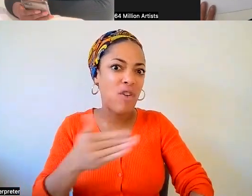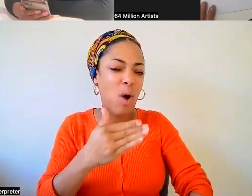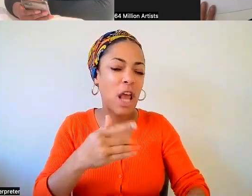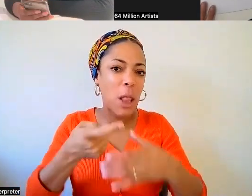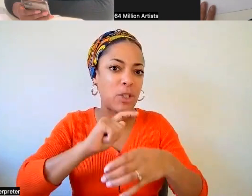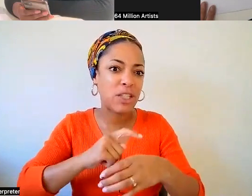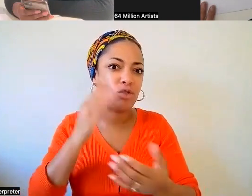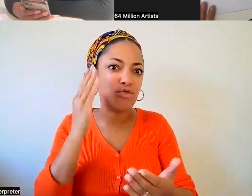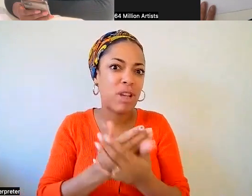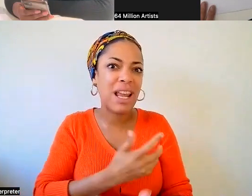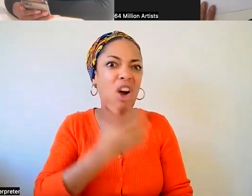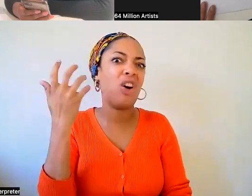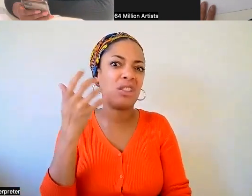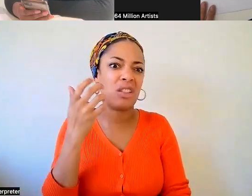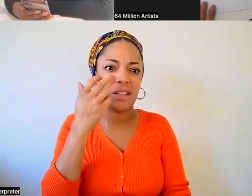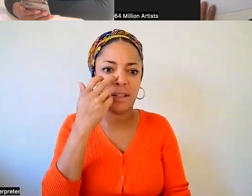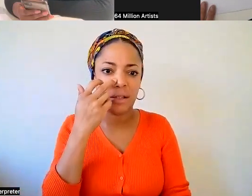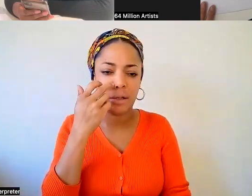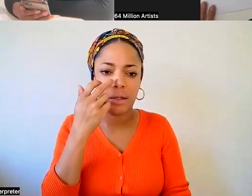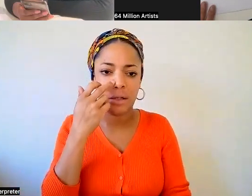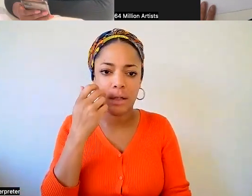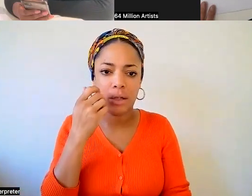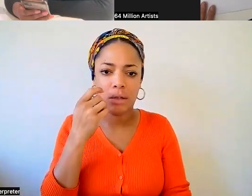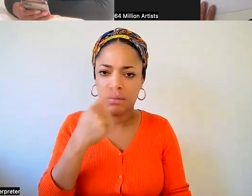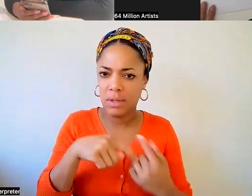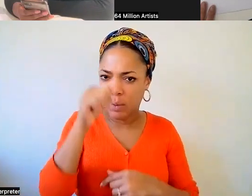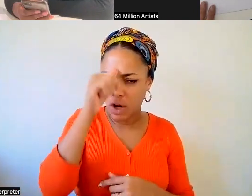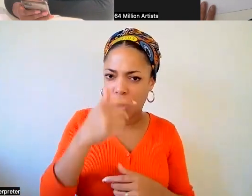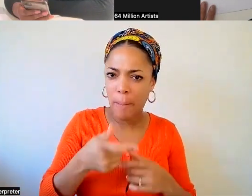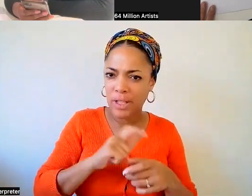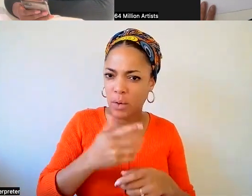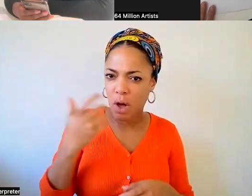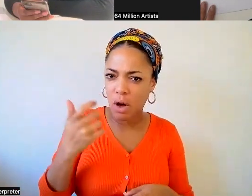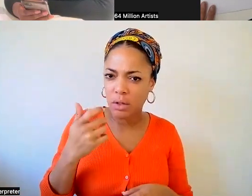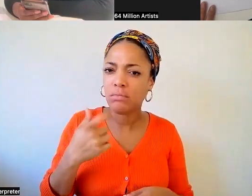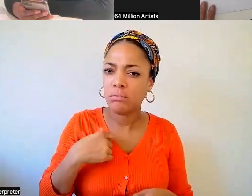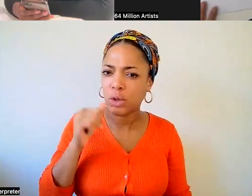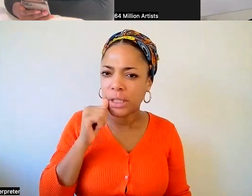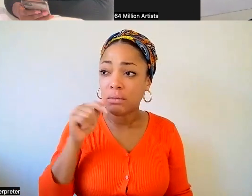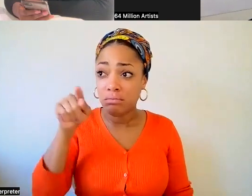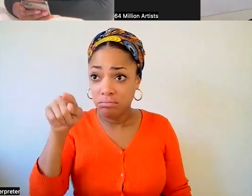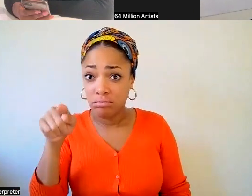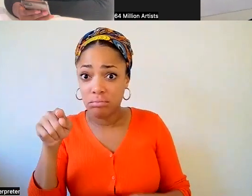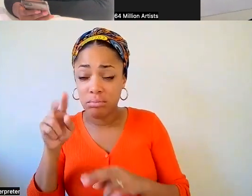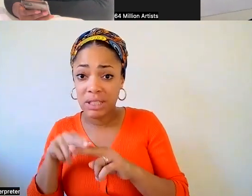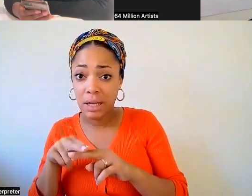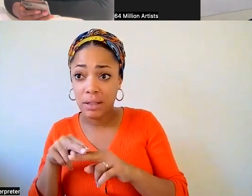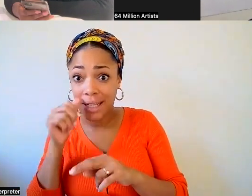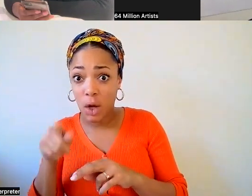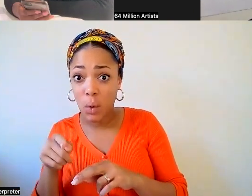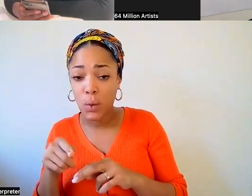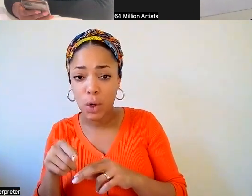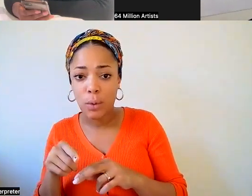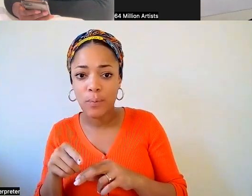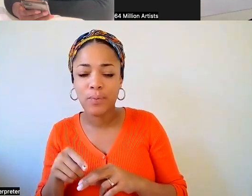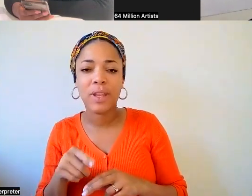really hot. Did we know the potato was hot? We did. Did he know the potato was hot? No. That was the day that I found out